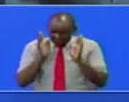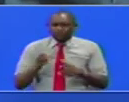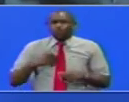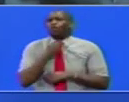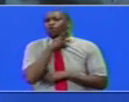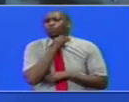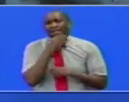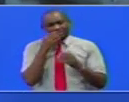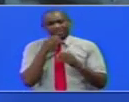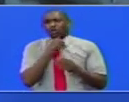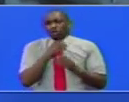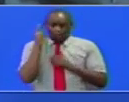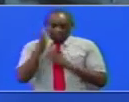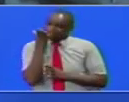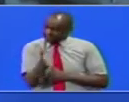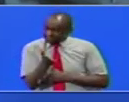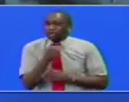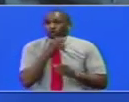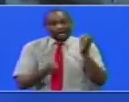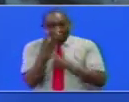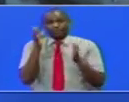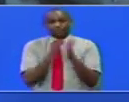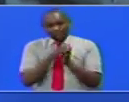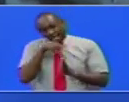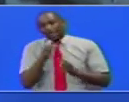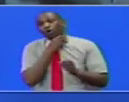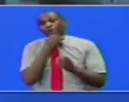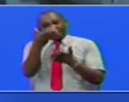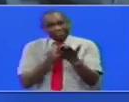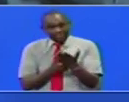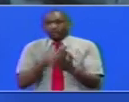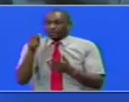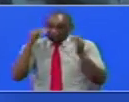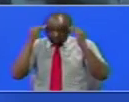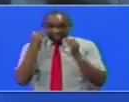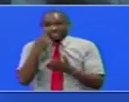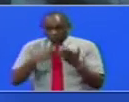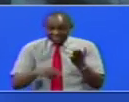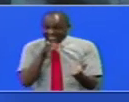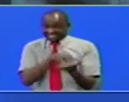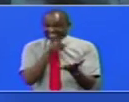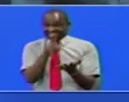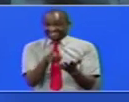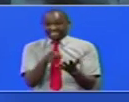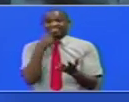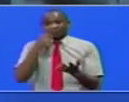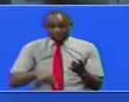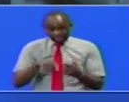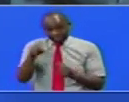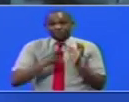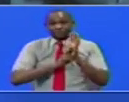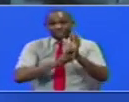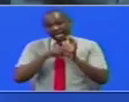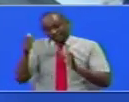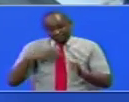lawyer Mwagambo, came up with another petition. He went to the courts, and it appears the case, he says that he was representing